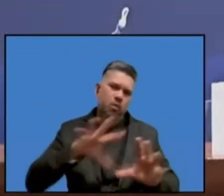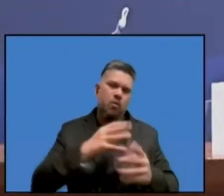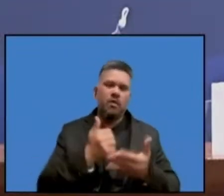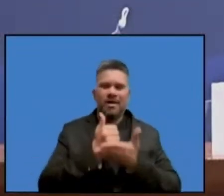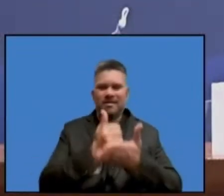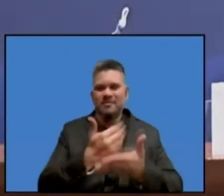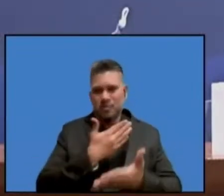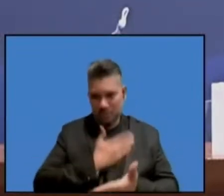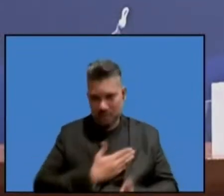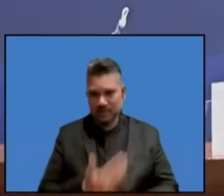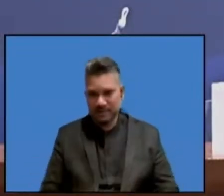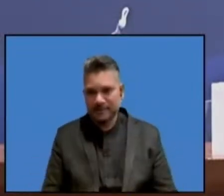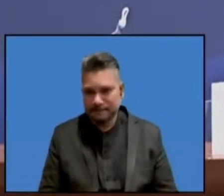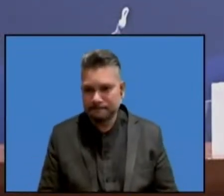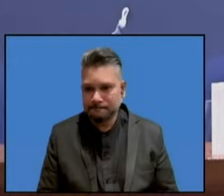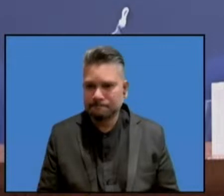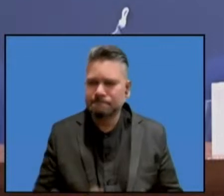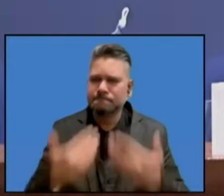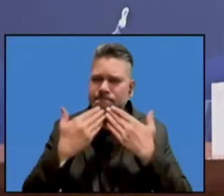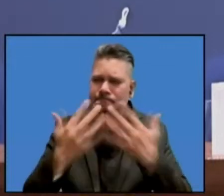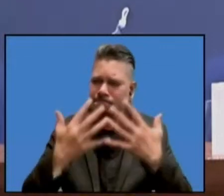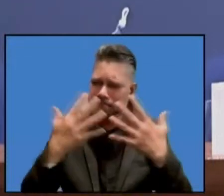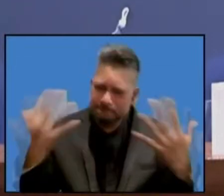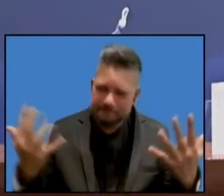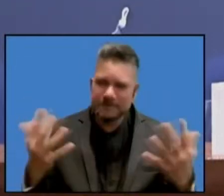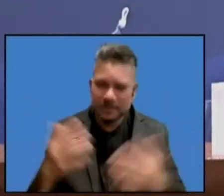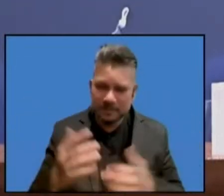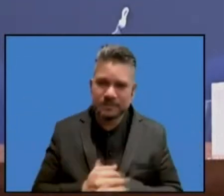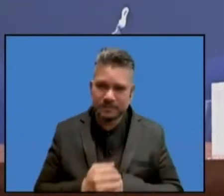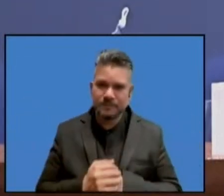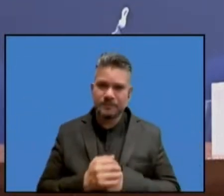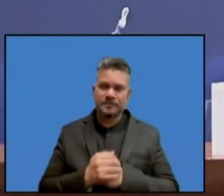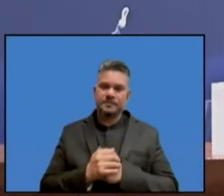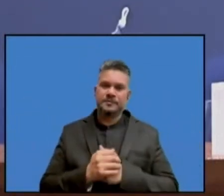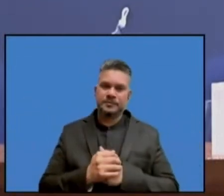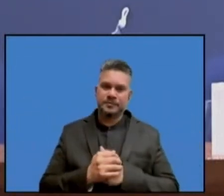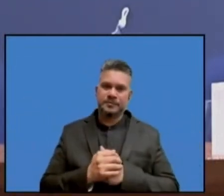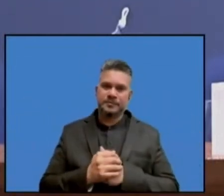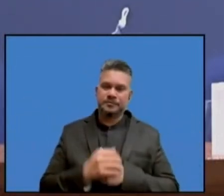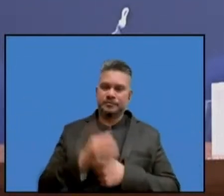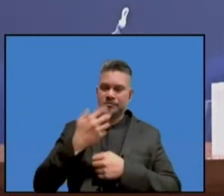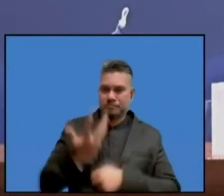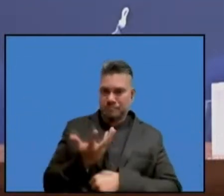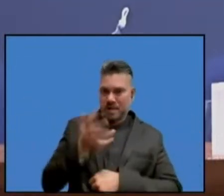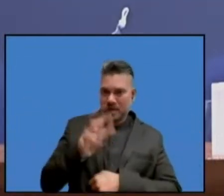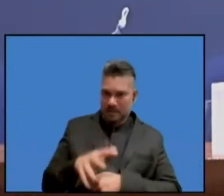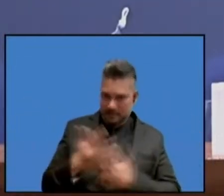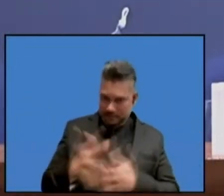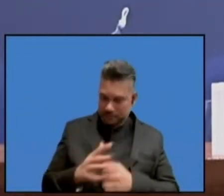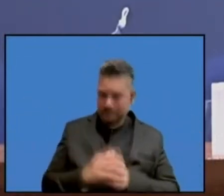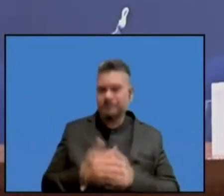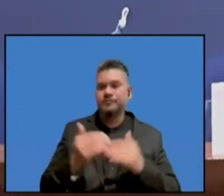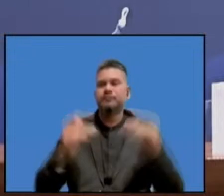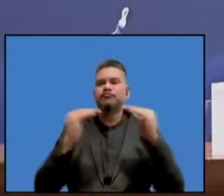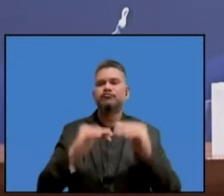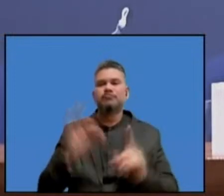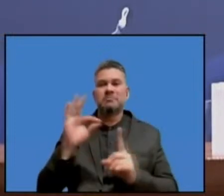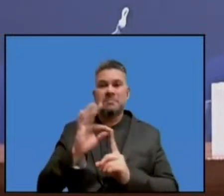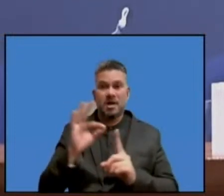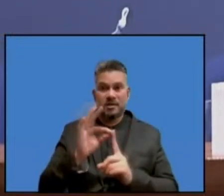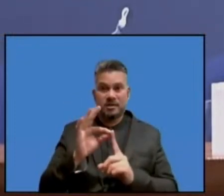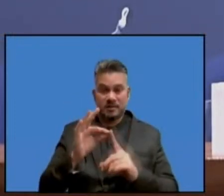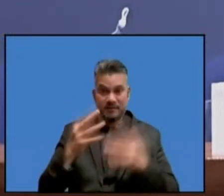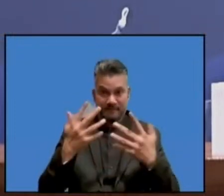from Bangladesh. And may I invite the distinguished delegate from Pakistan and look forward for the